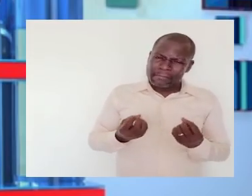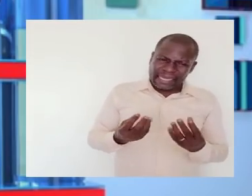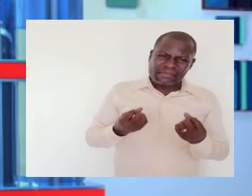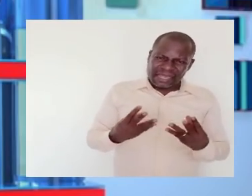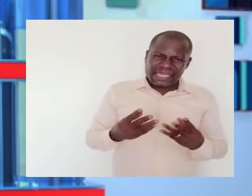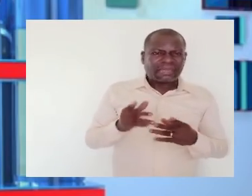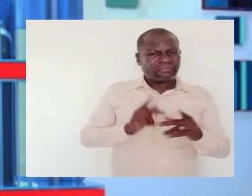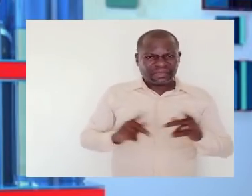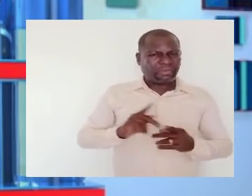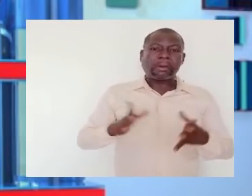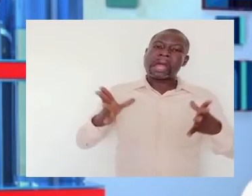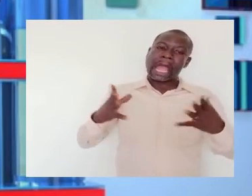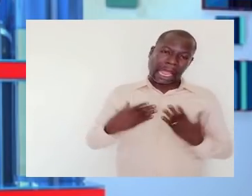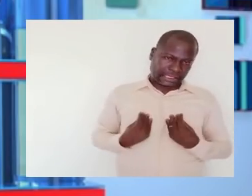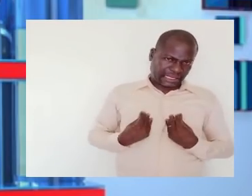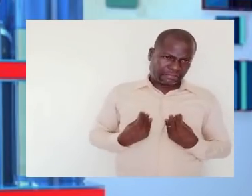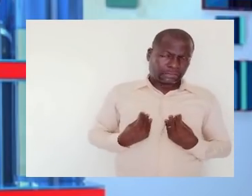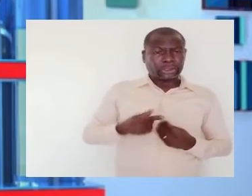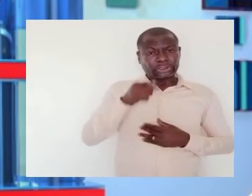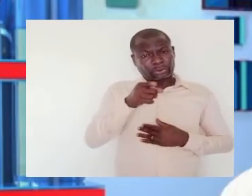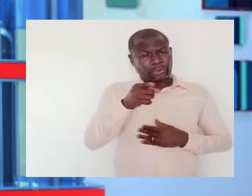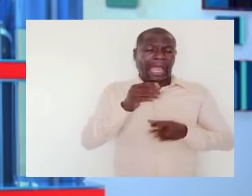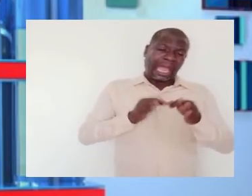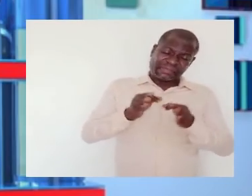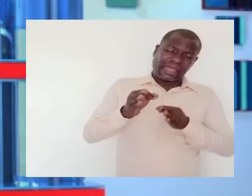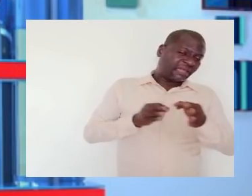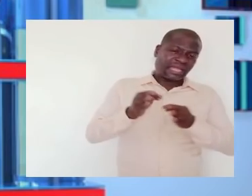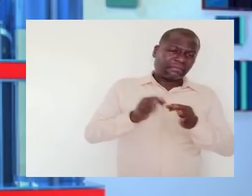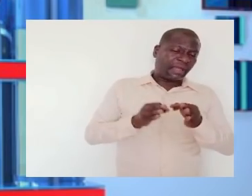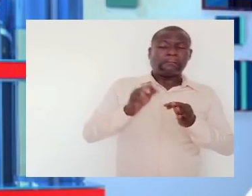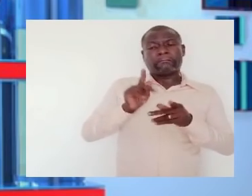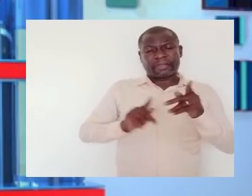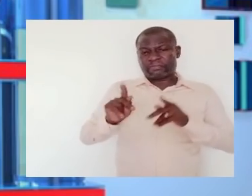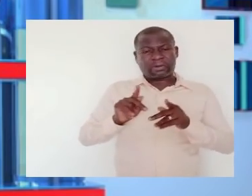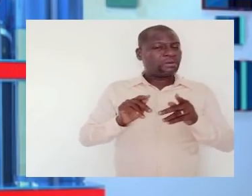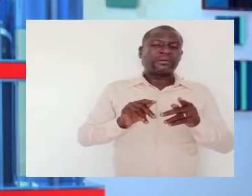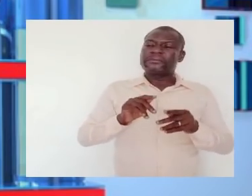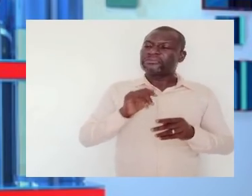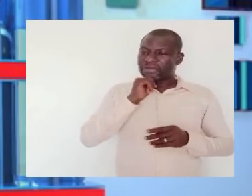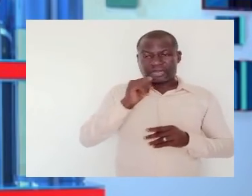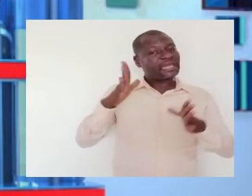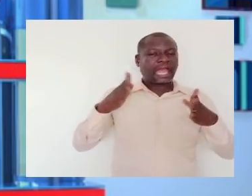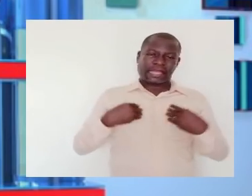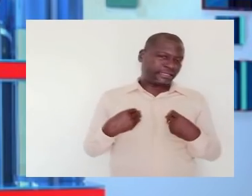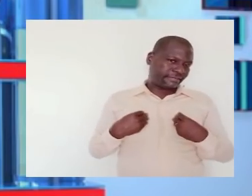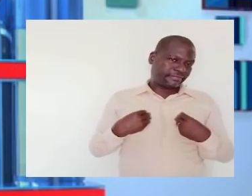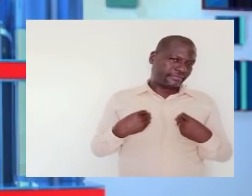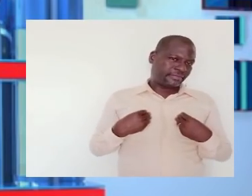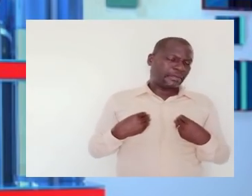yi so na nipa bebre afa ade abo wo mo bra wo ka kristosom a na wo de wo ho abajim se